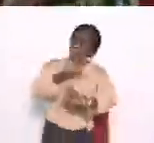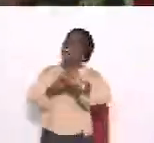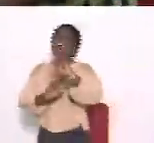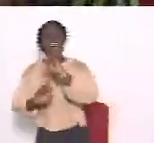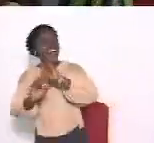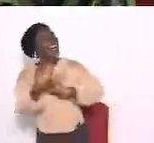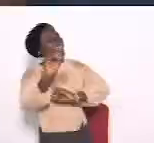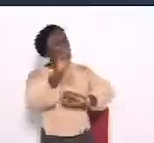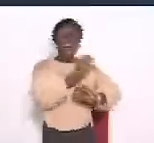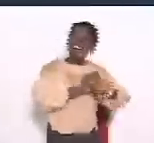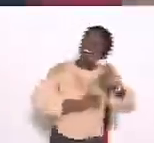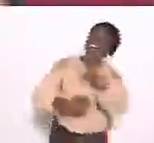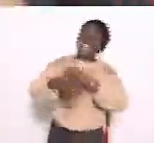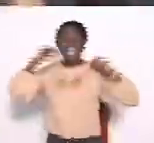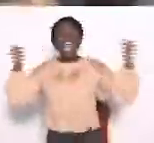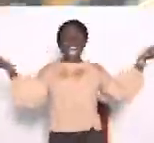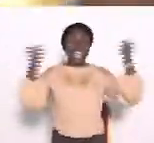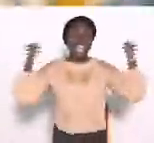alléuiaéu